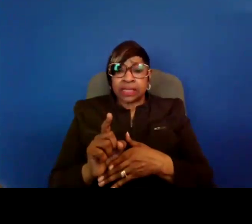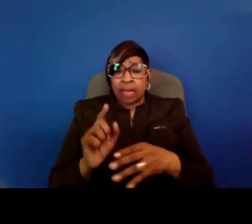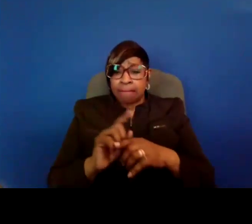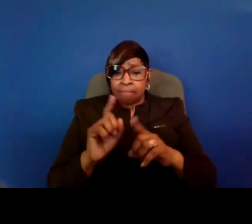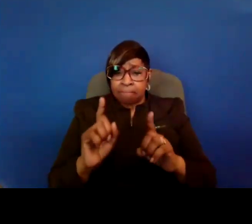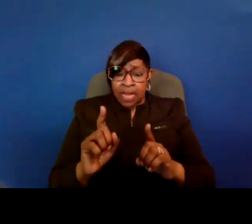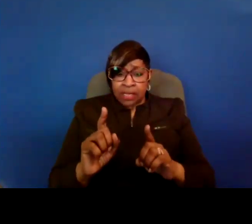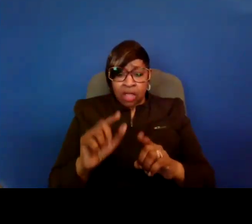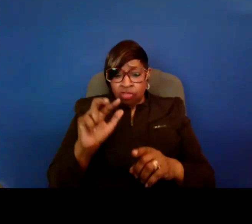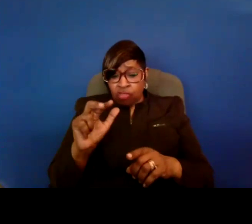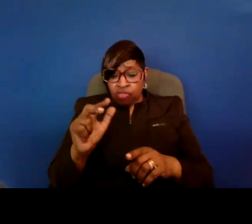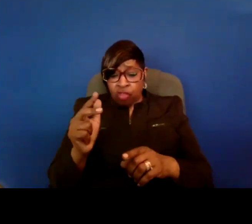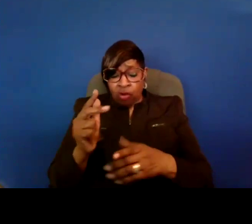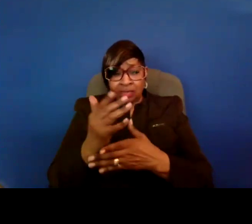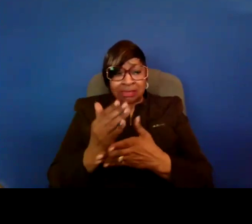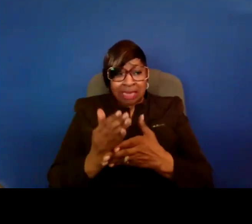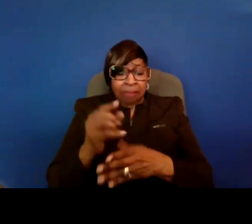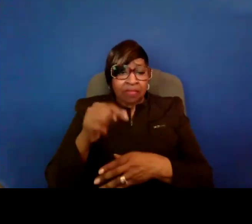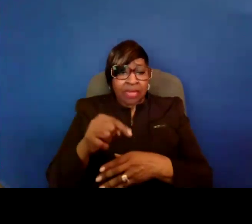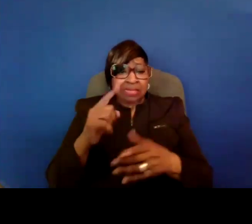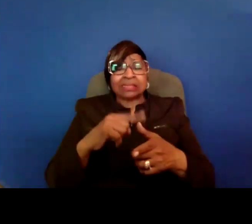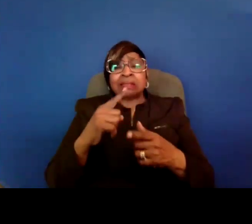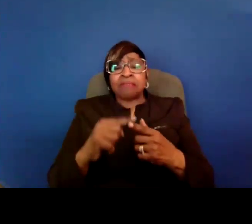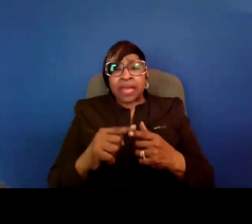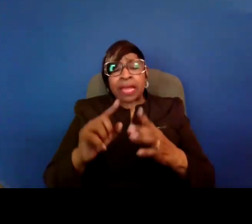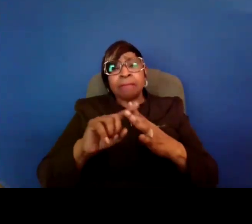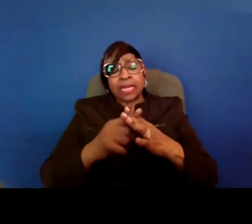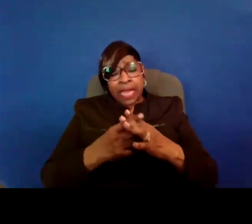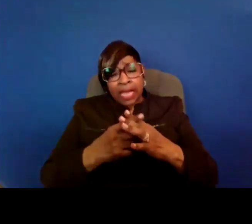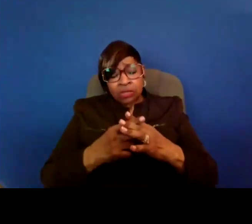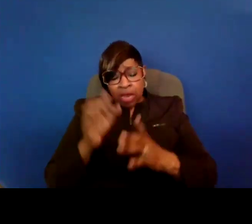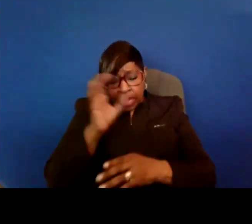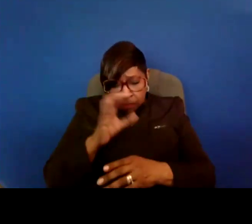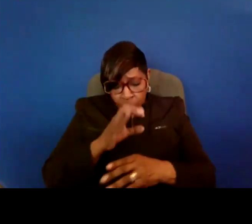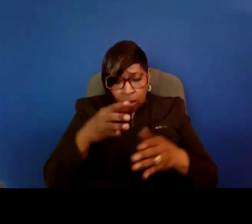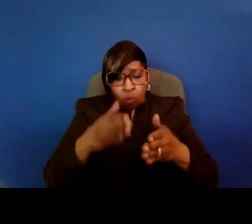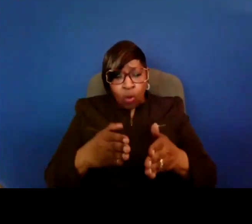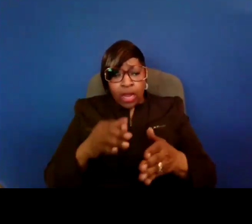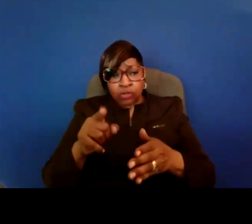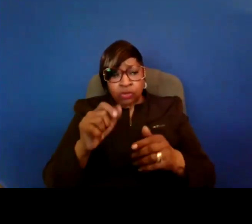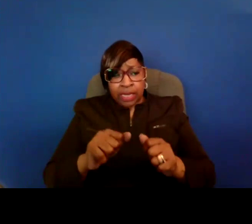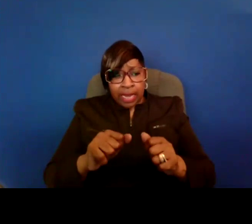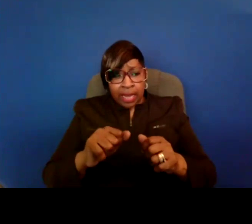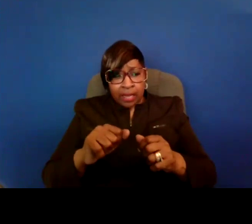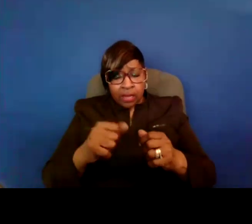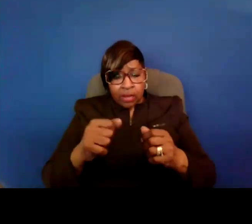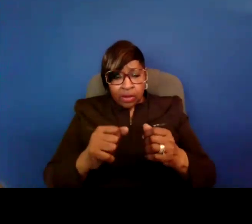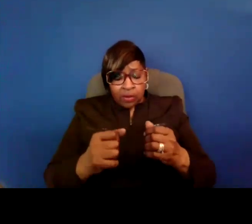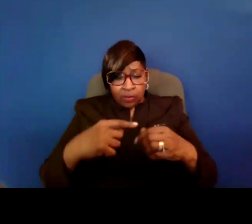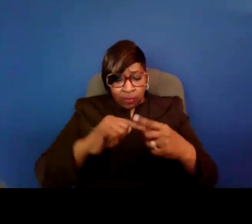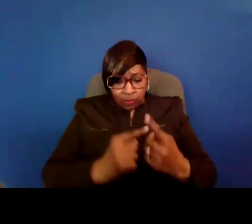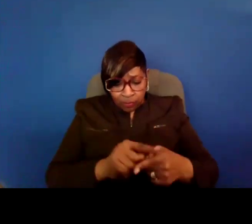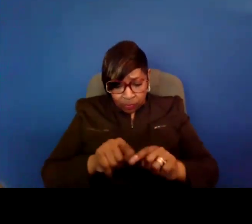But the third step of this is to then begin to explore ways that you can weave these unique parts of